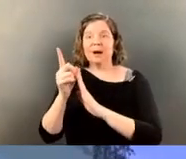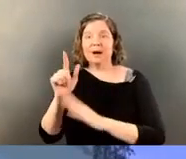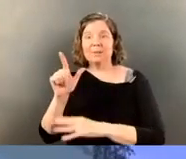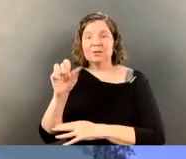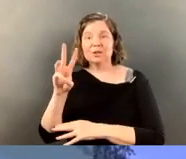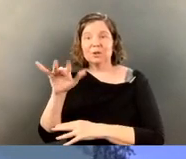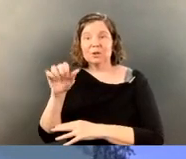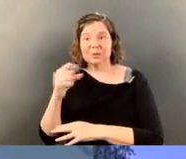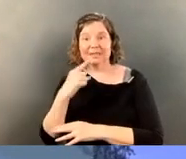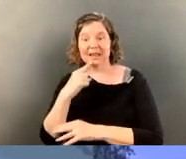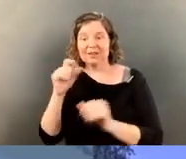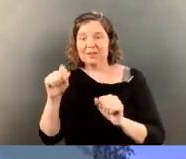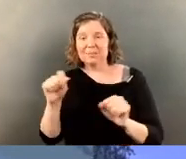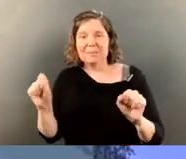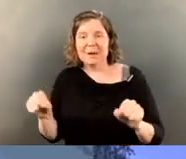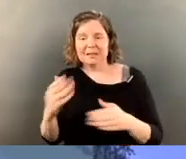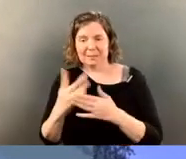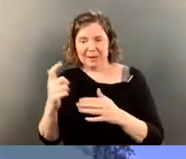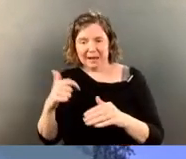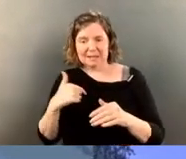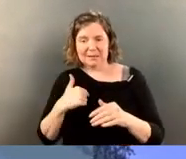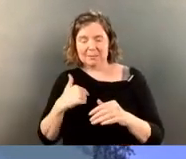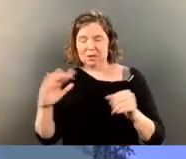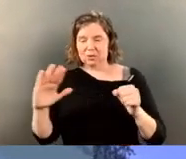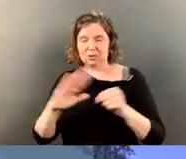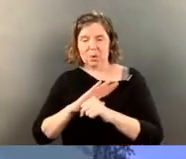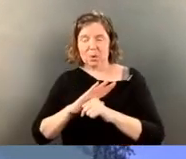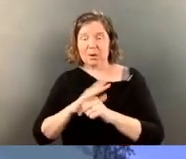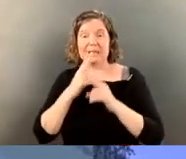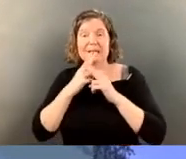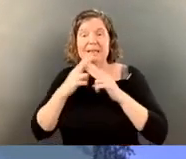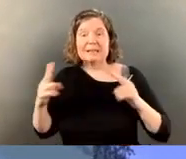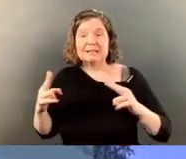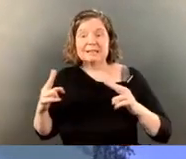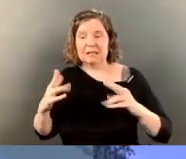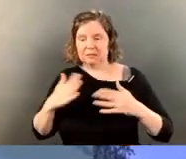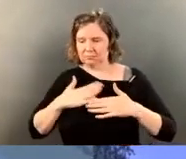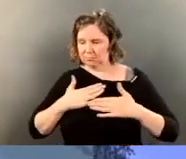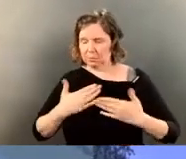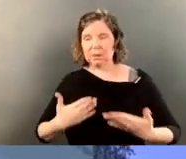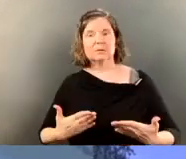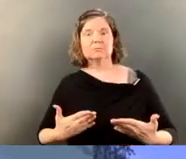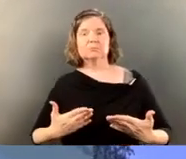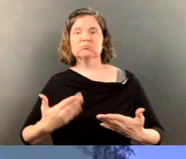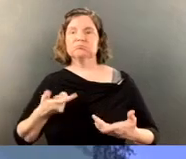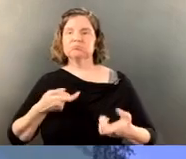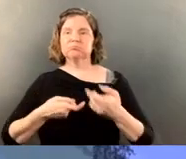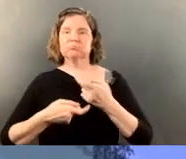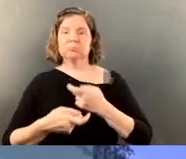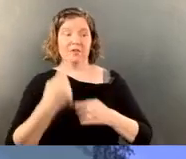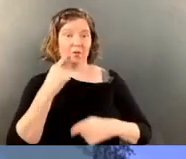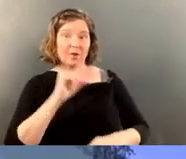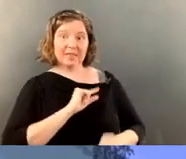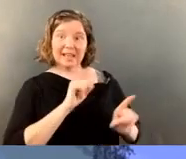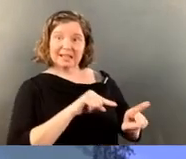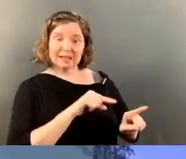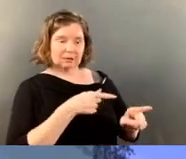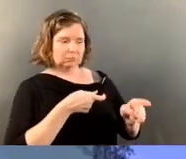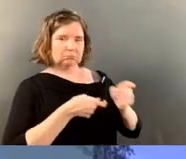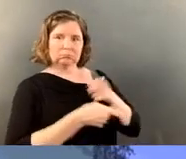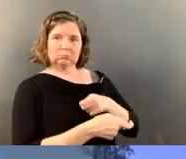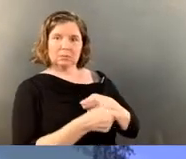could even be possible that somebody had to be totally innocent. And if that innocent person would die for the guilty, death